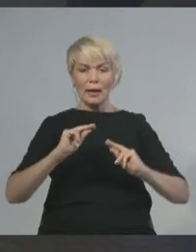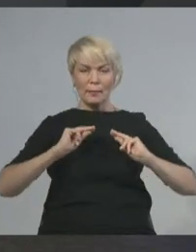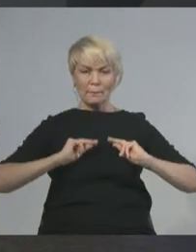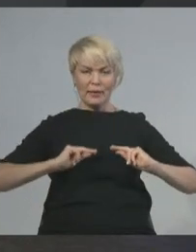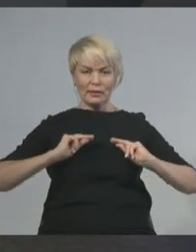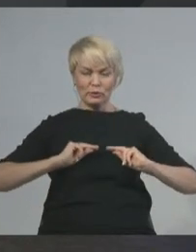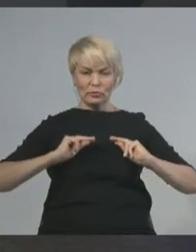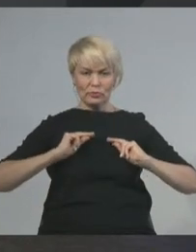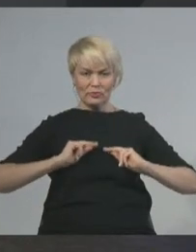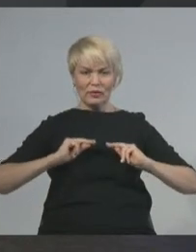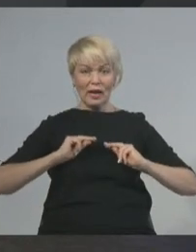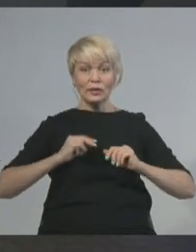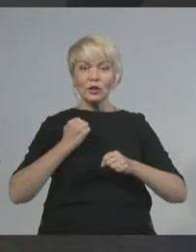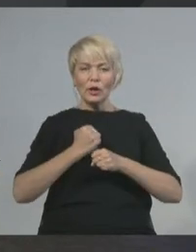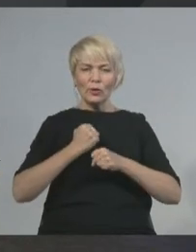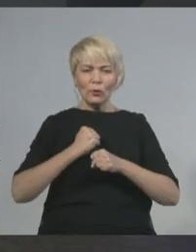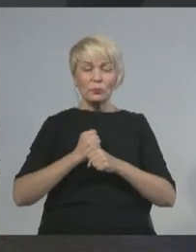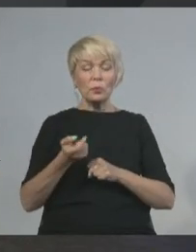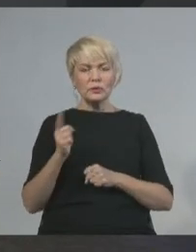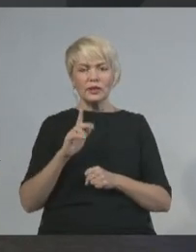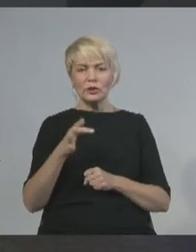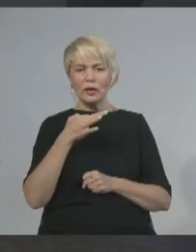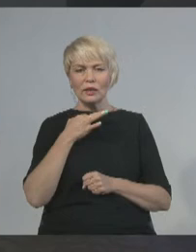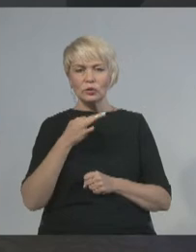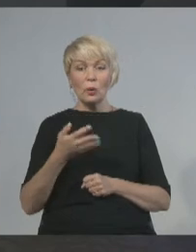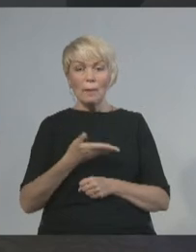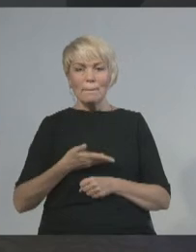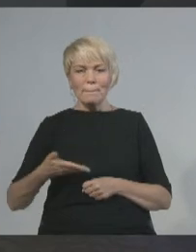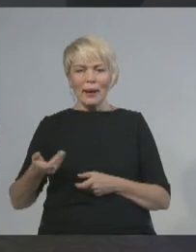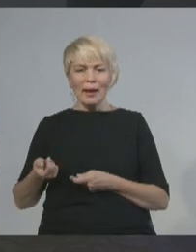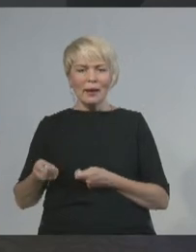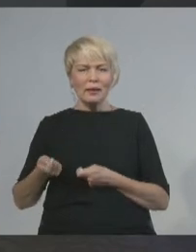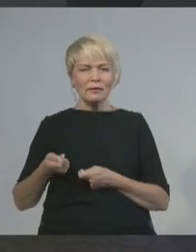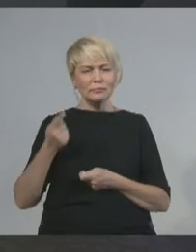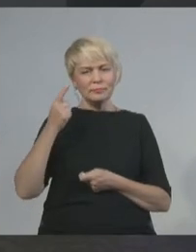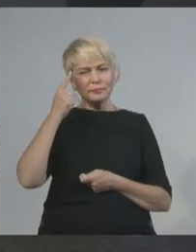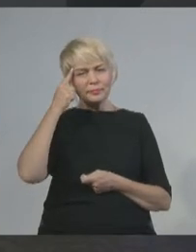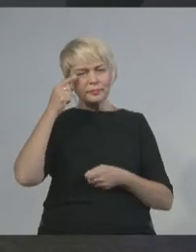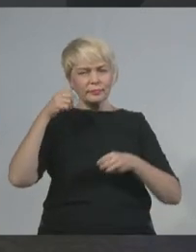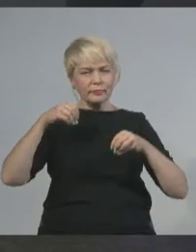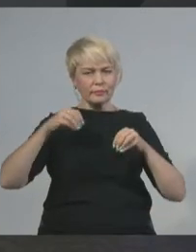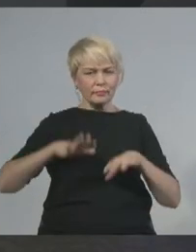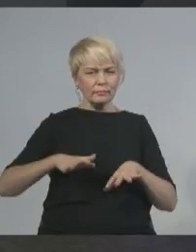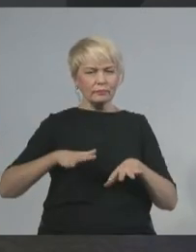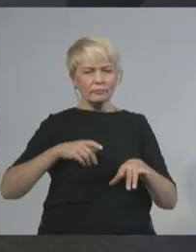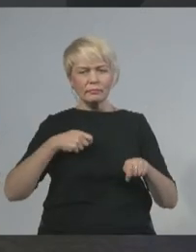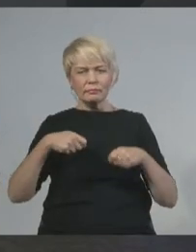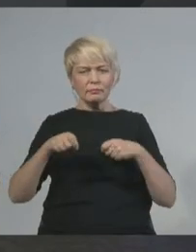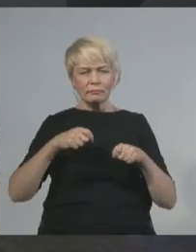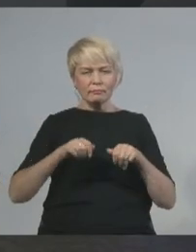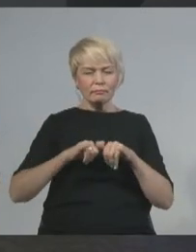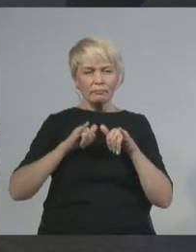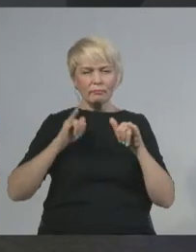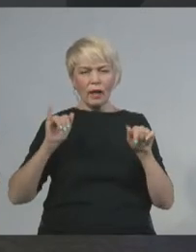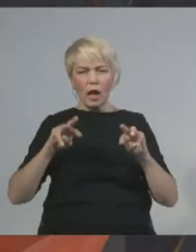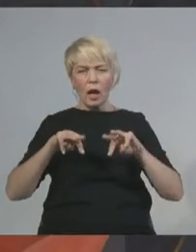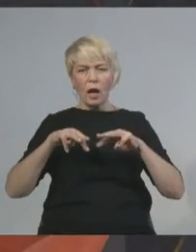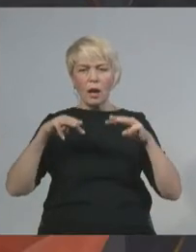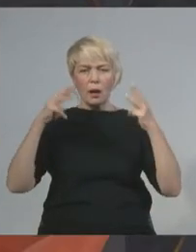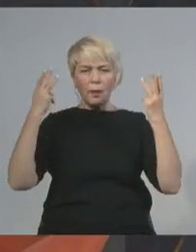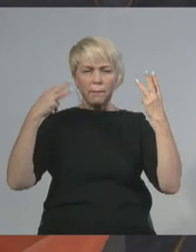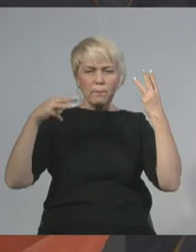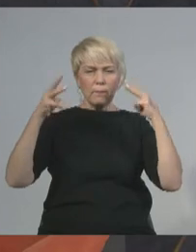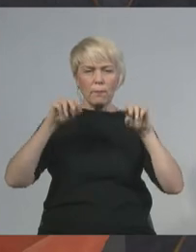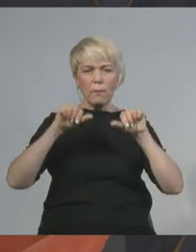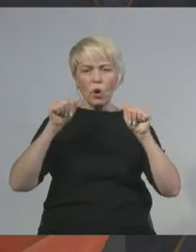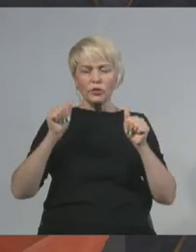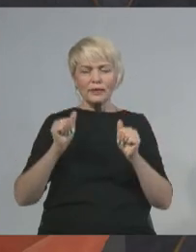working with the ukrainians we do what i'm actually talking about we bring this product approach to their models